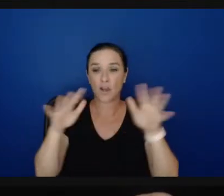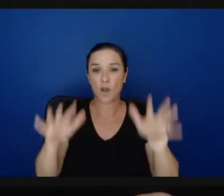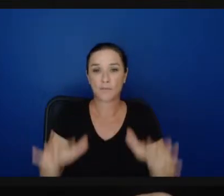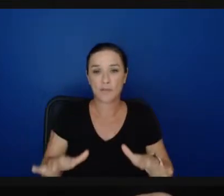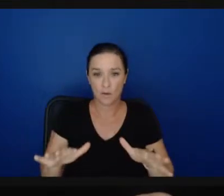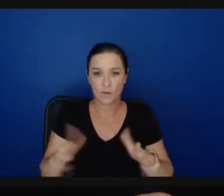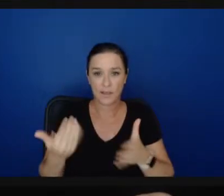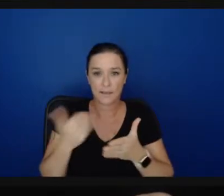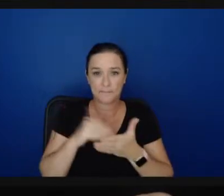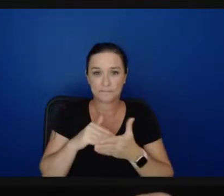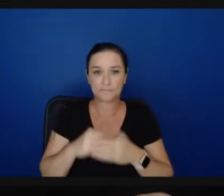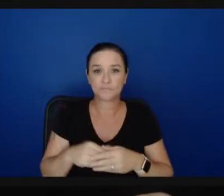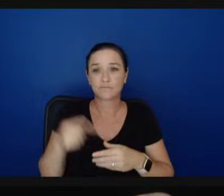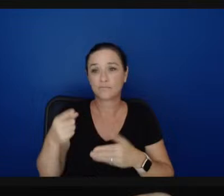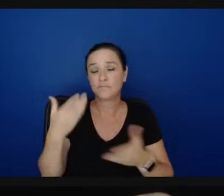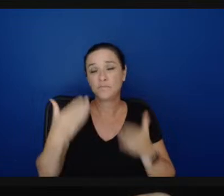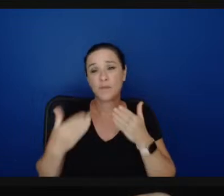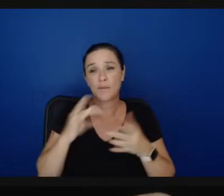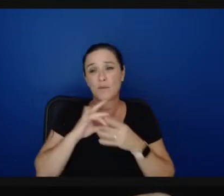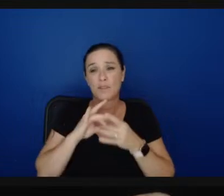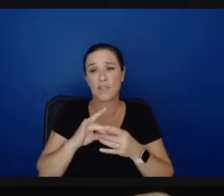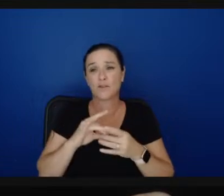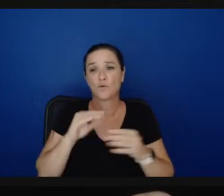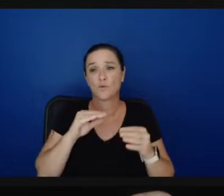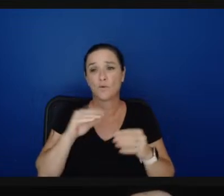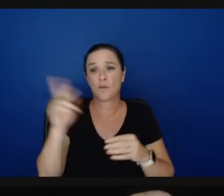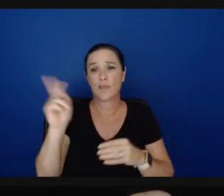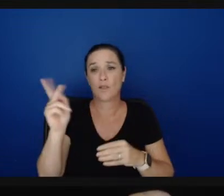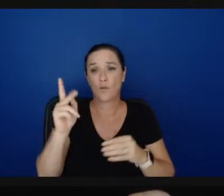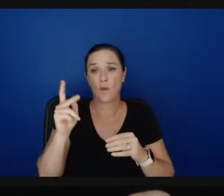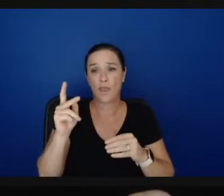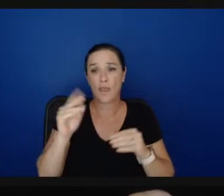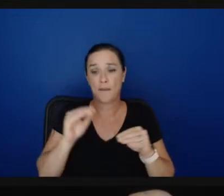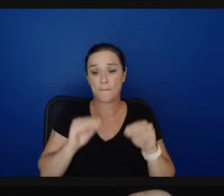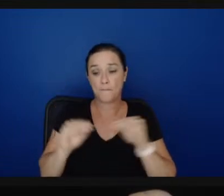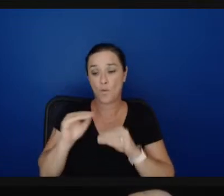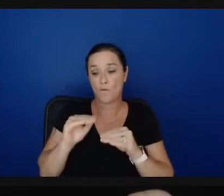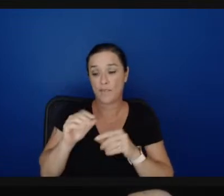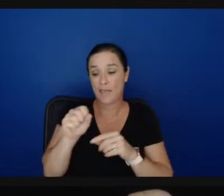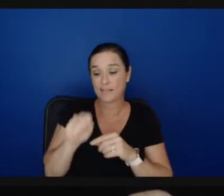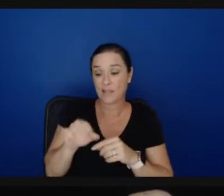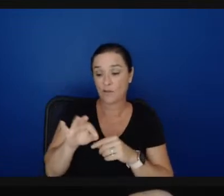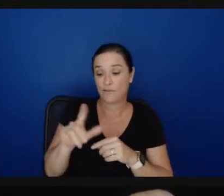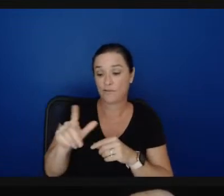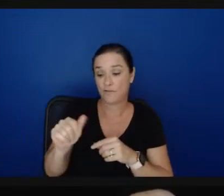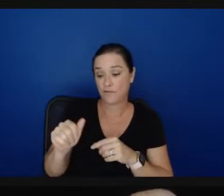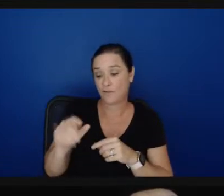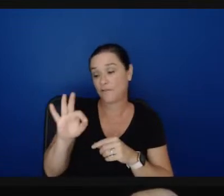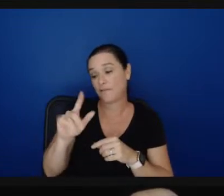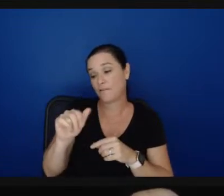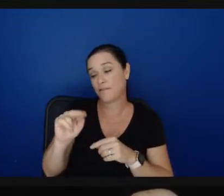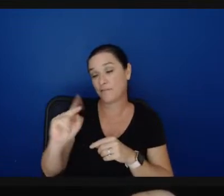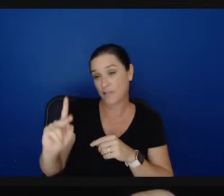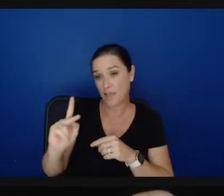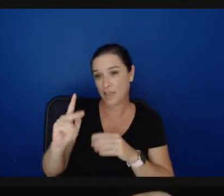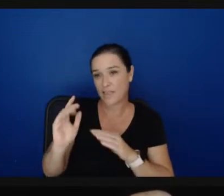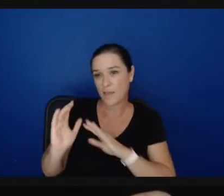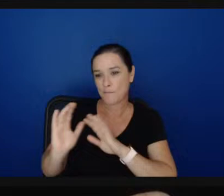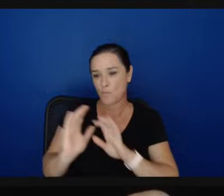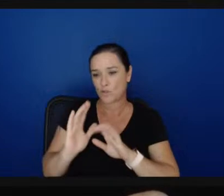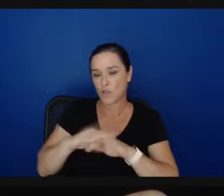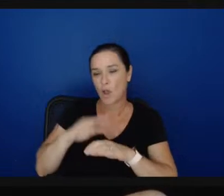This perhaps related to the movement of Kilauea's southwest rift, its south flank, which leans on Mauna Loa as